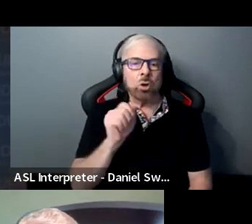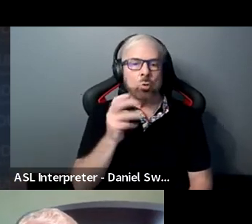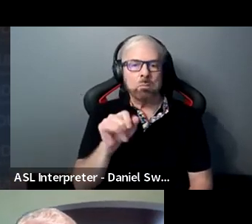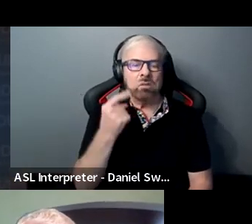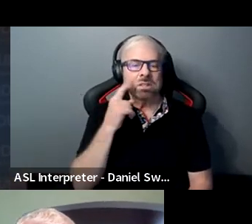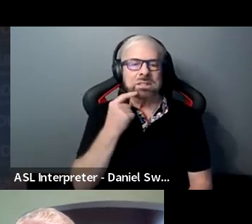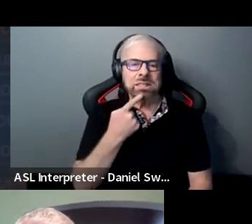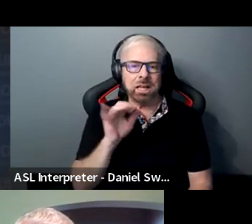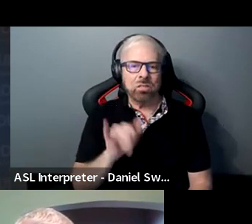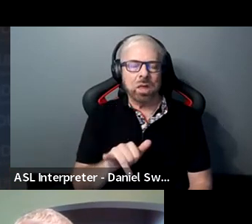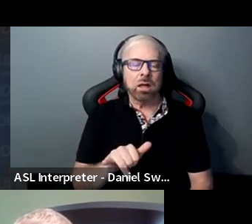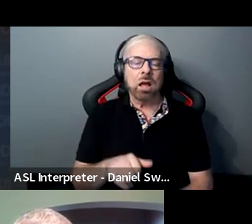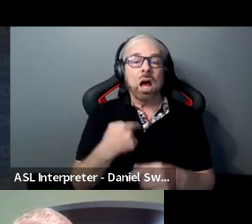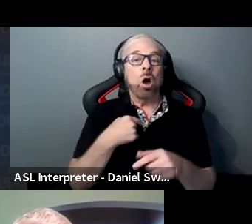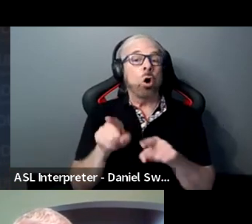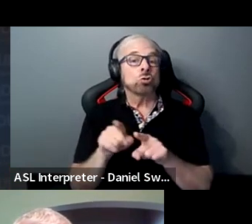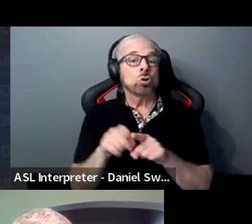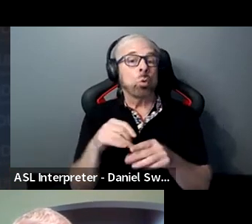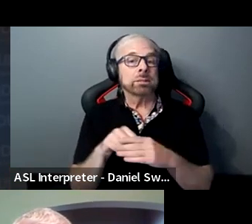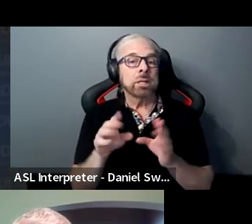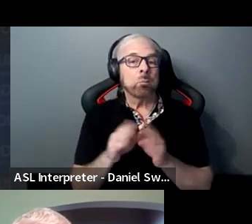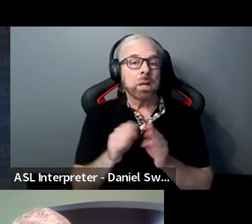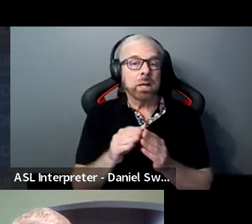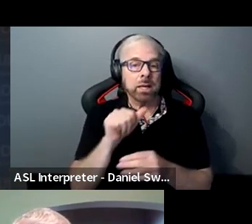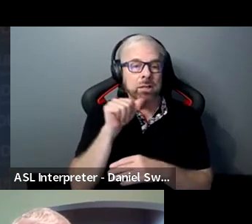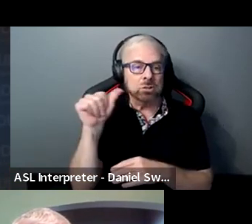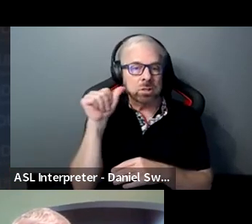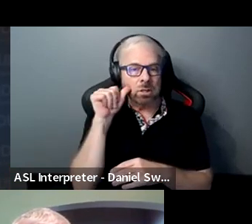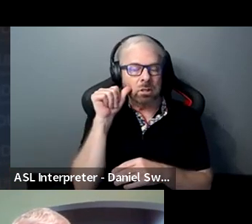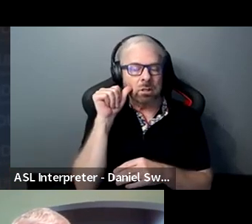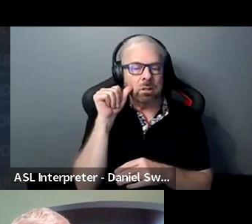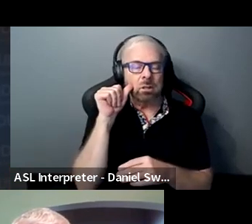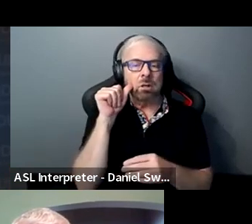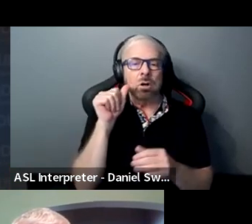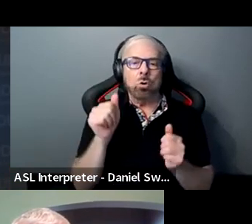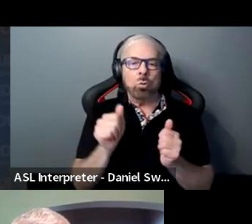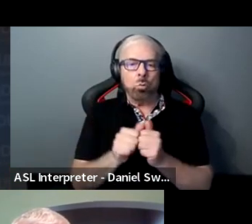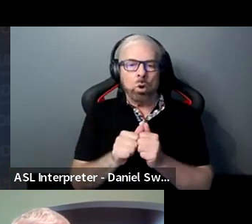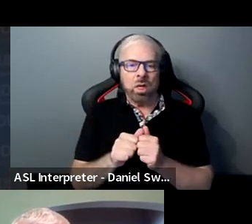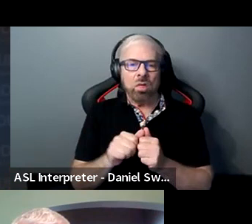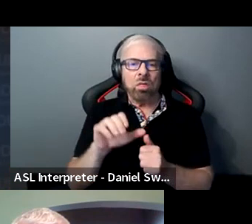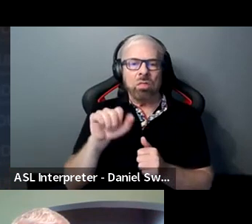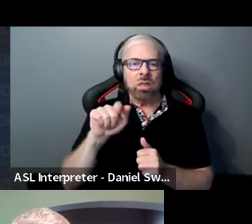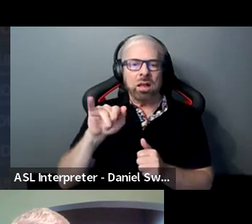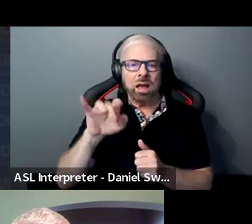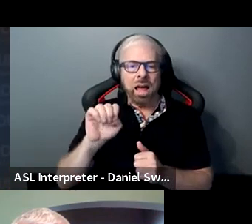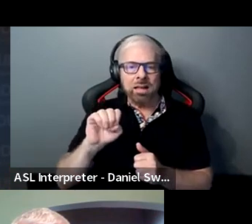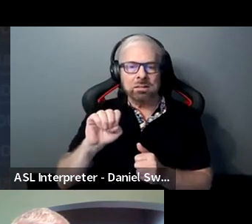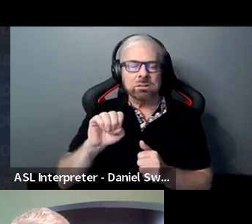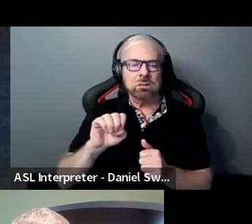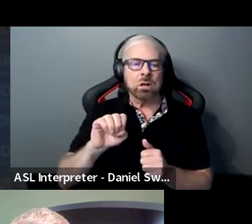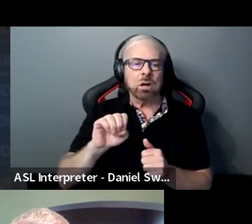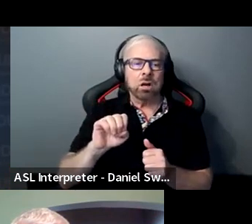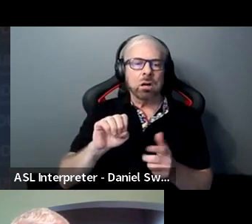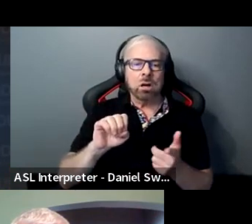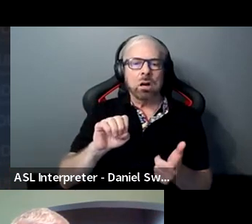I was in a meeting yesterday with the Brain Injury Alliance and On With Life, who